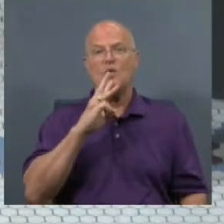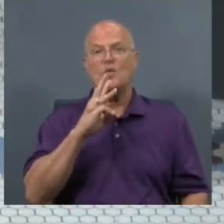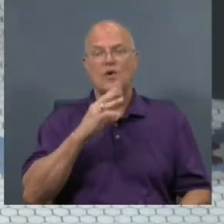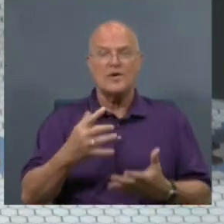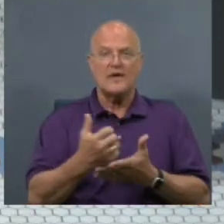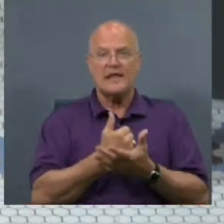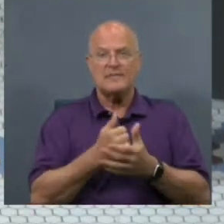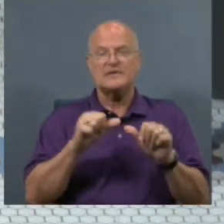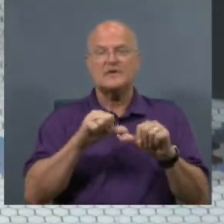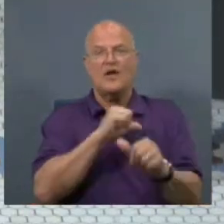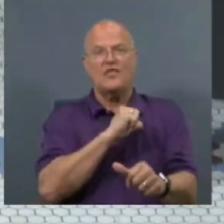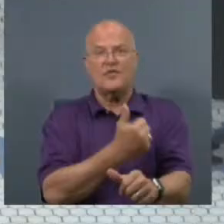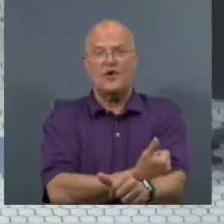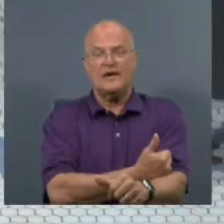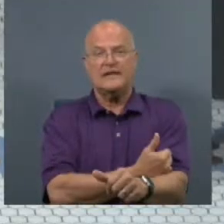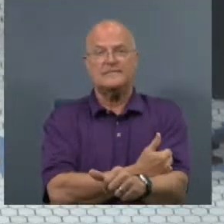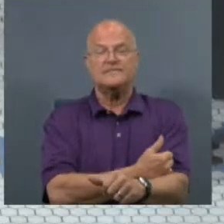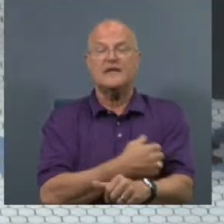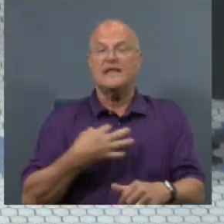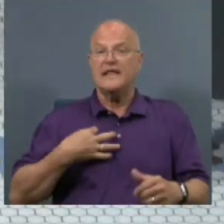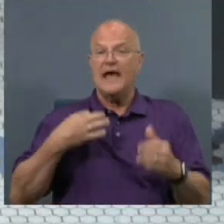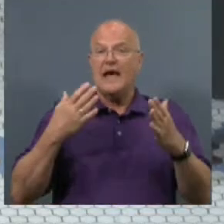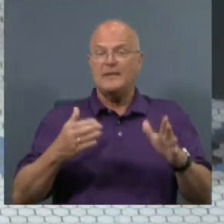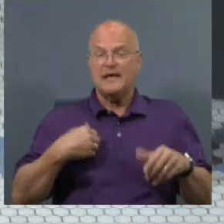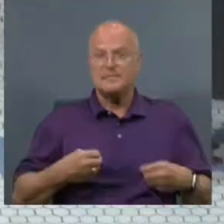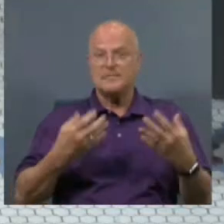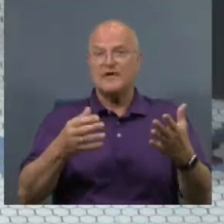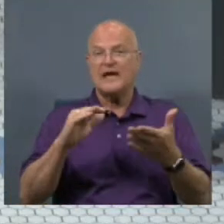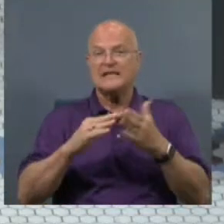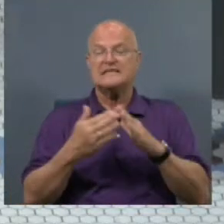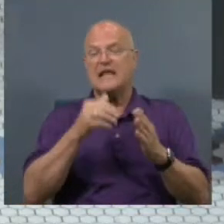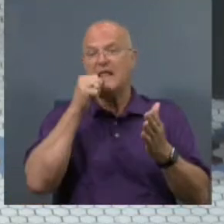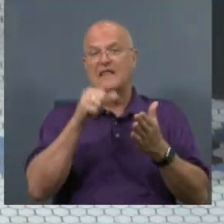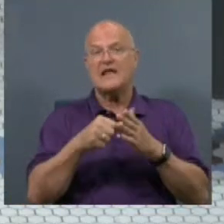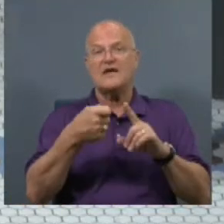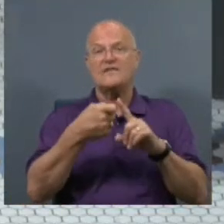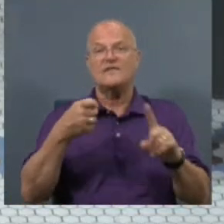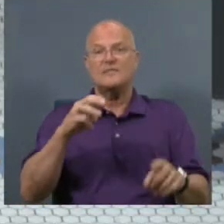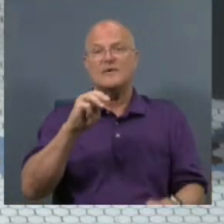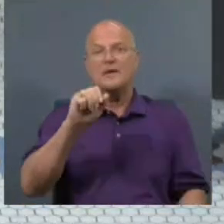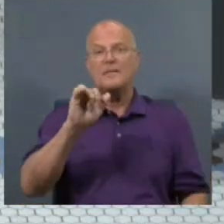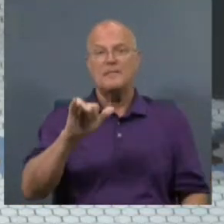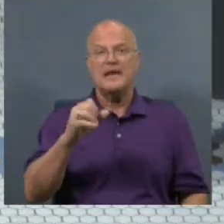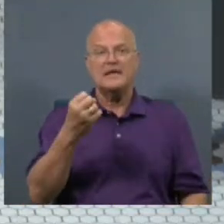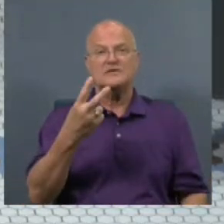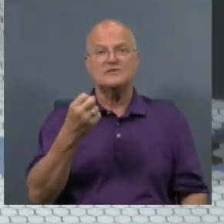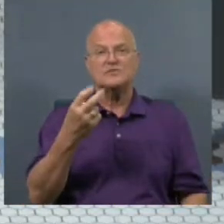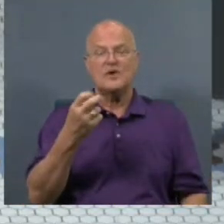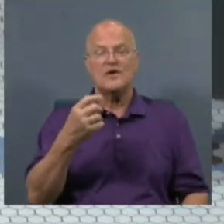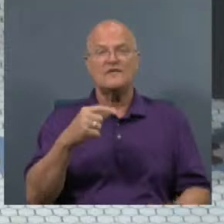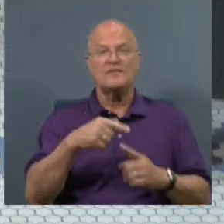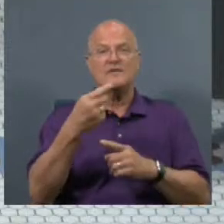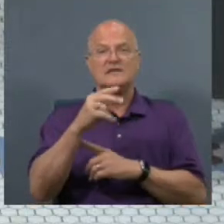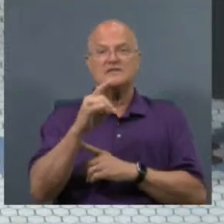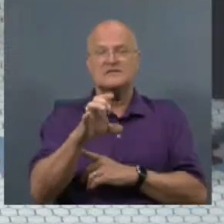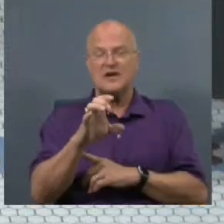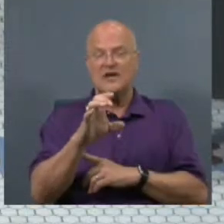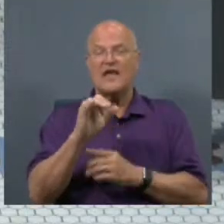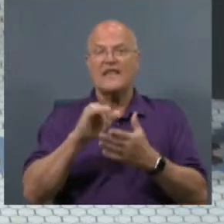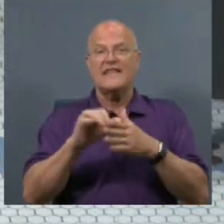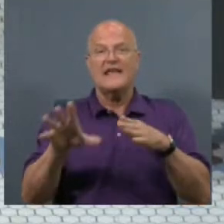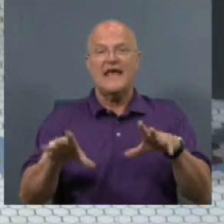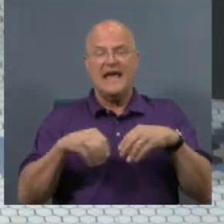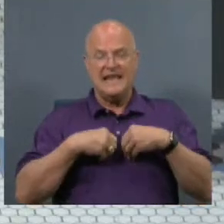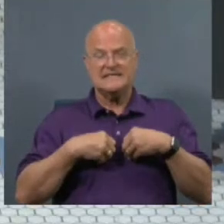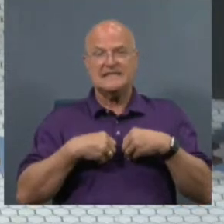Authority. The applicant has provided the city with a letter dated May 12th from the Arkansas Geographic Information Systems Office that the